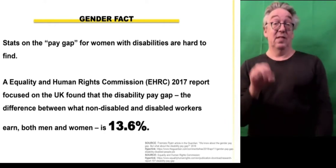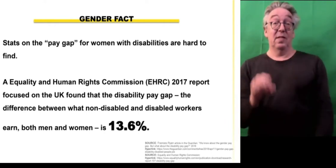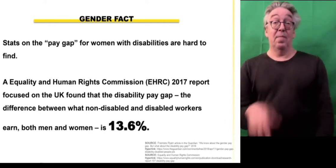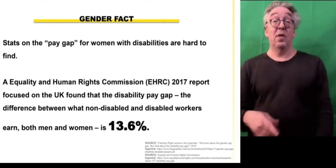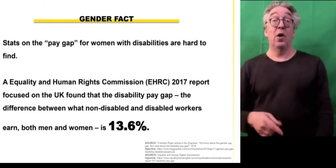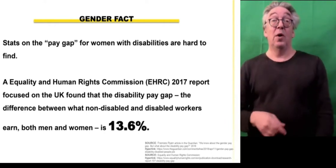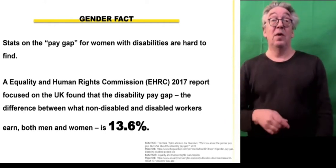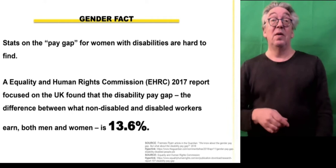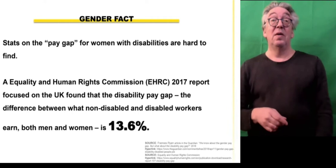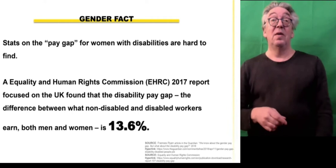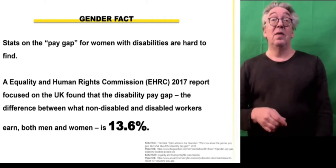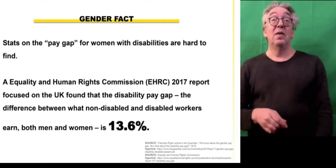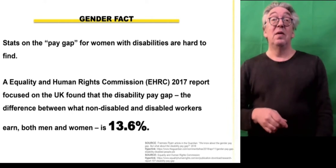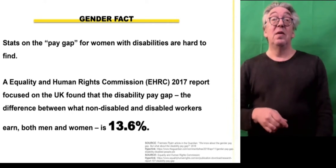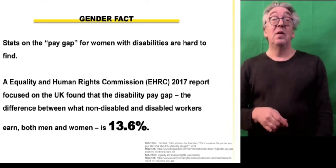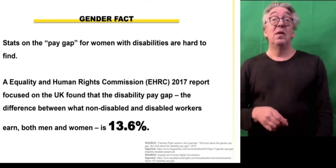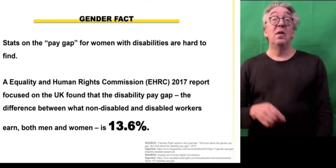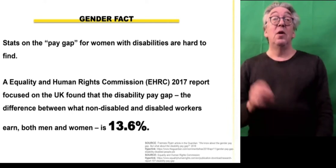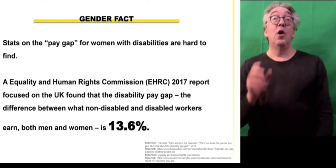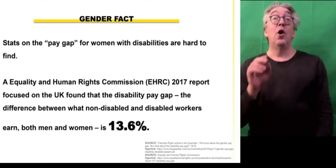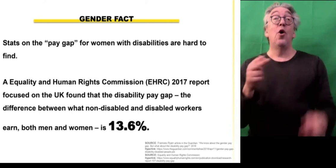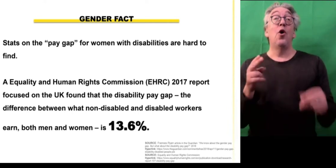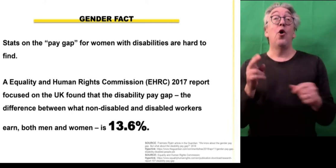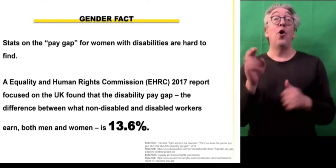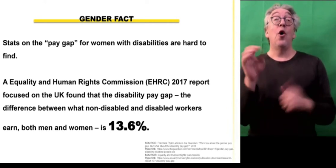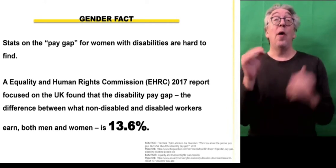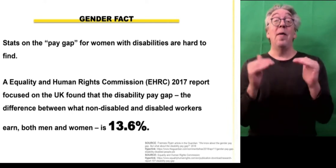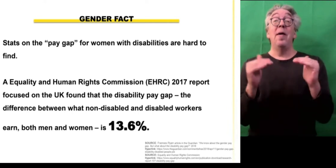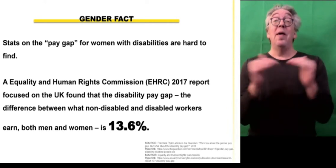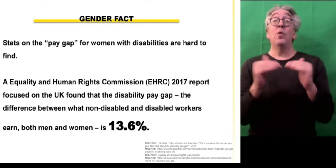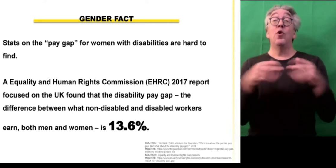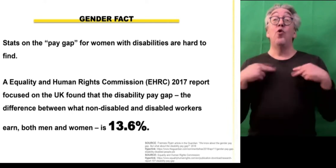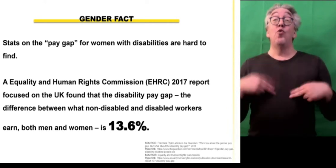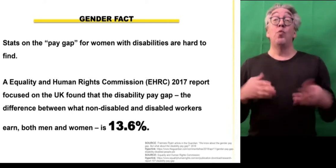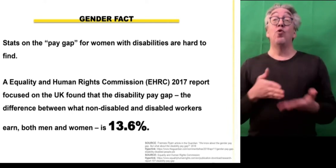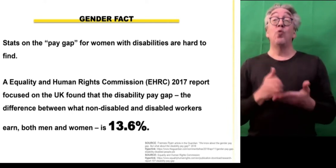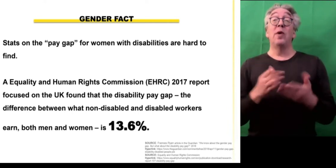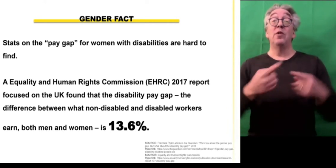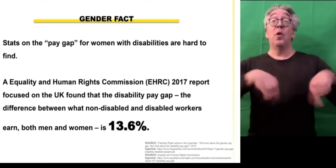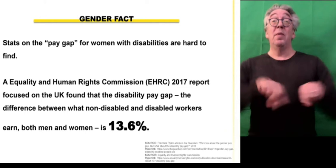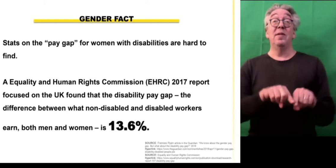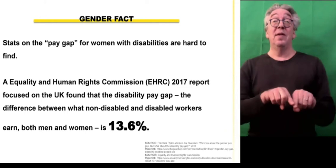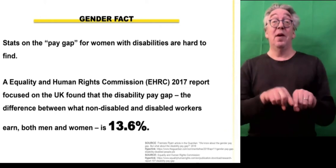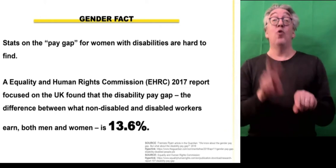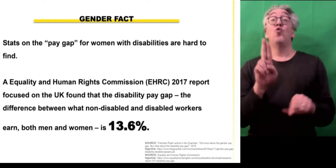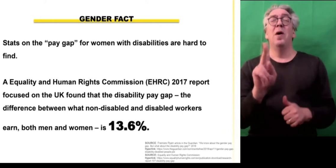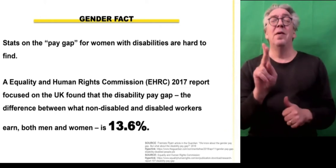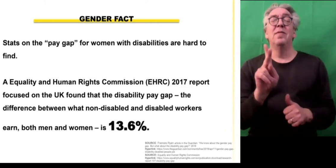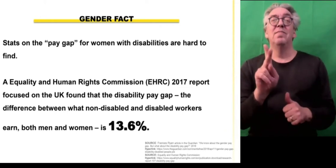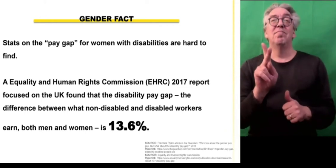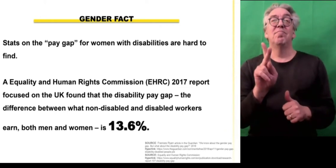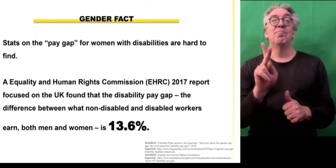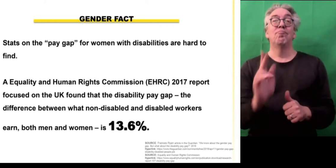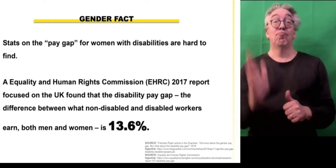in 2017, reported that, and that was from the UK, that there's a disability pay